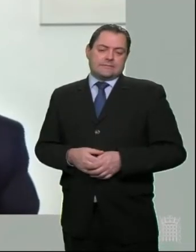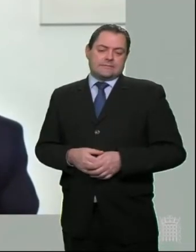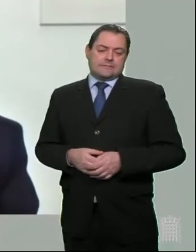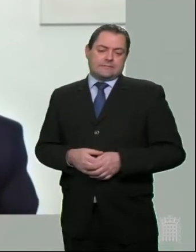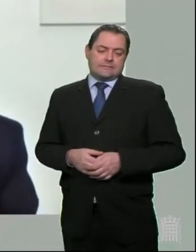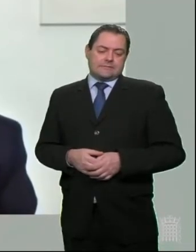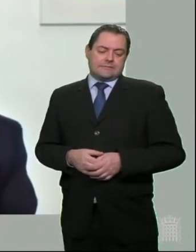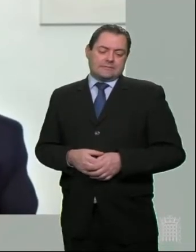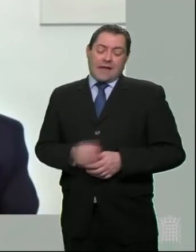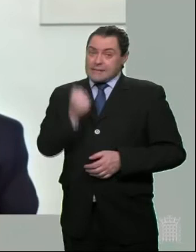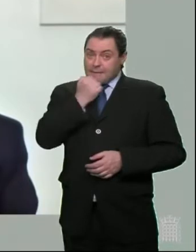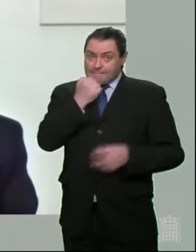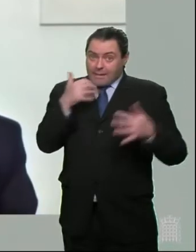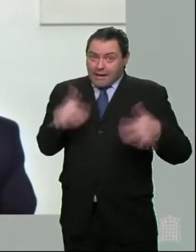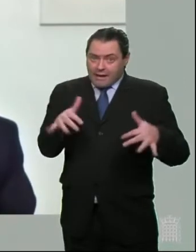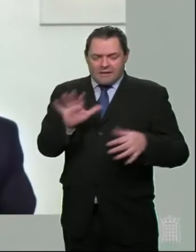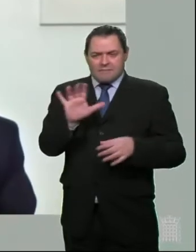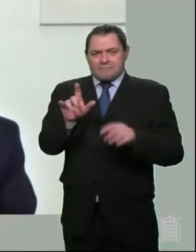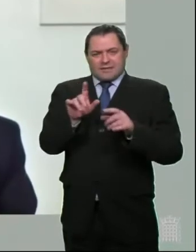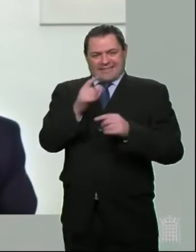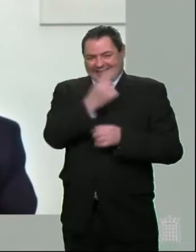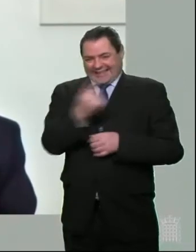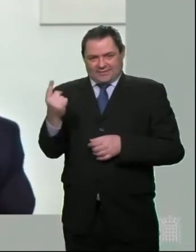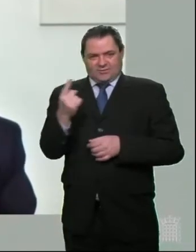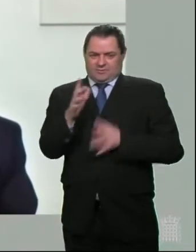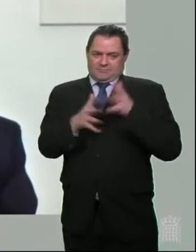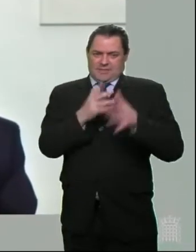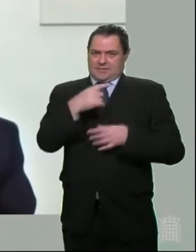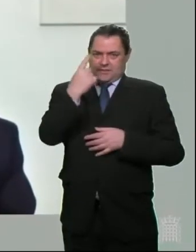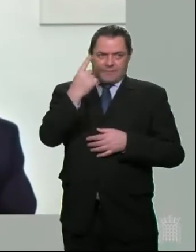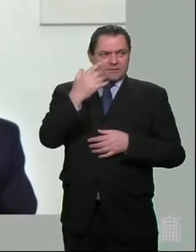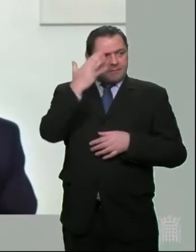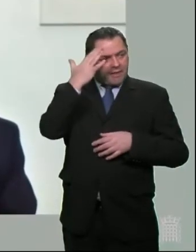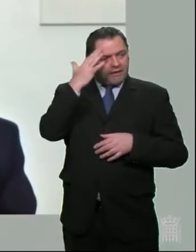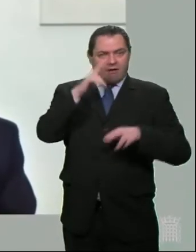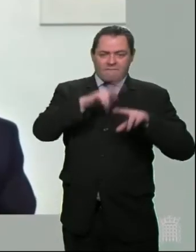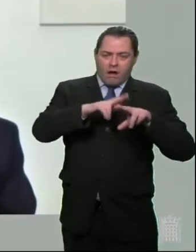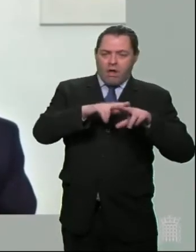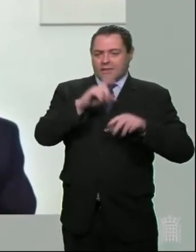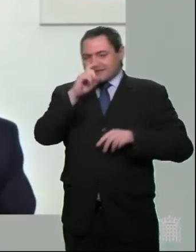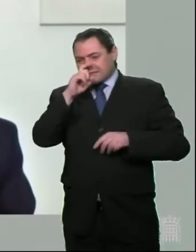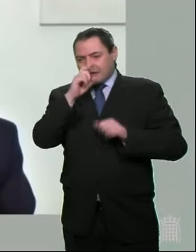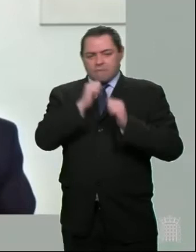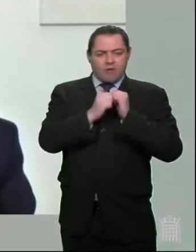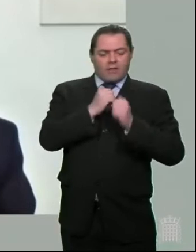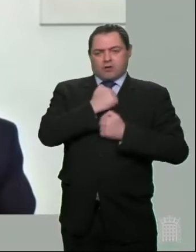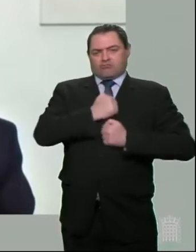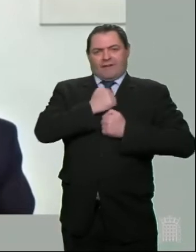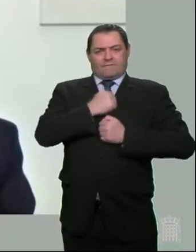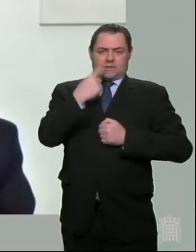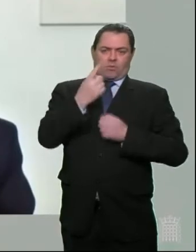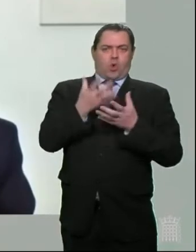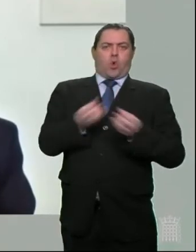Behind every death is a grieving family, a mum, a dad, a sister, a brother,